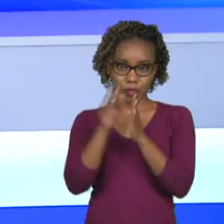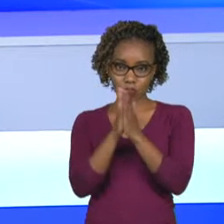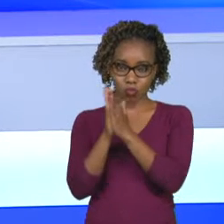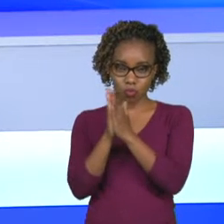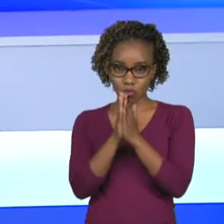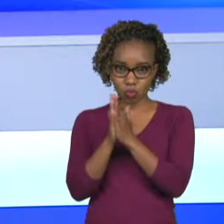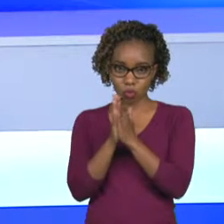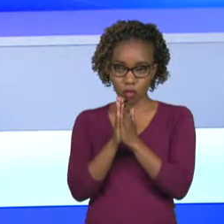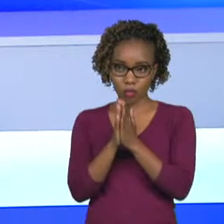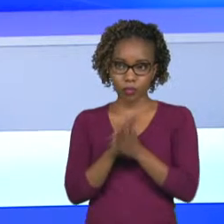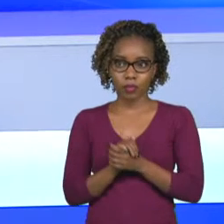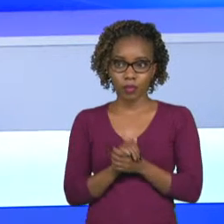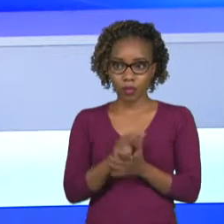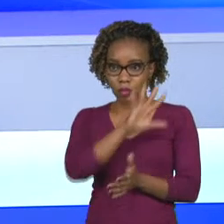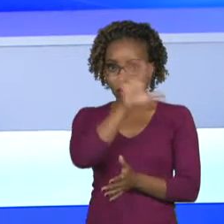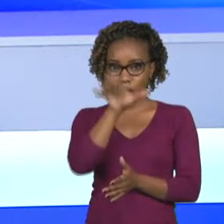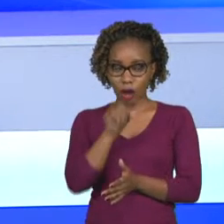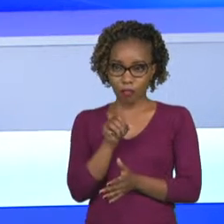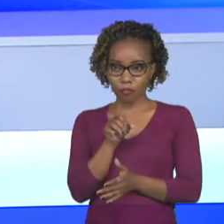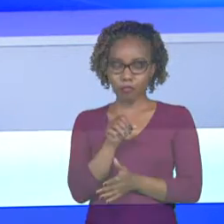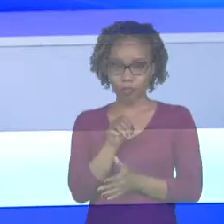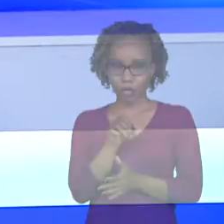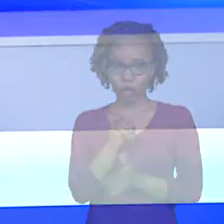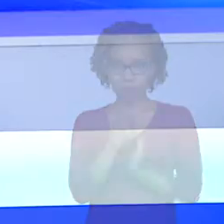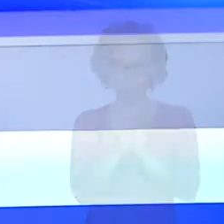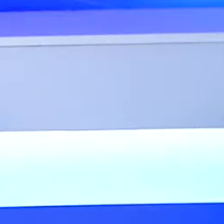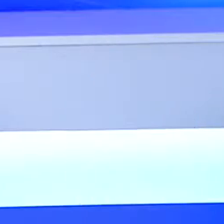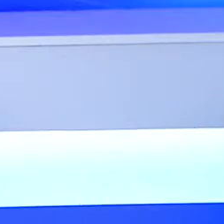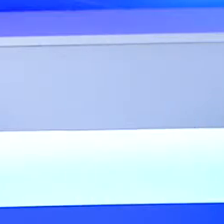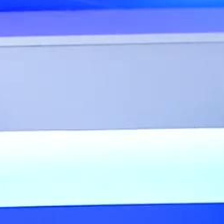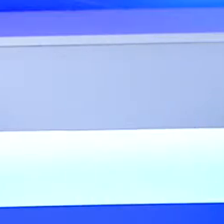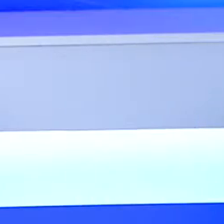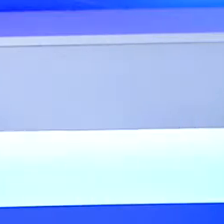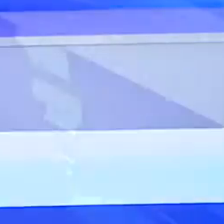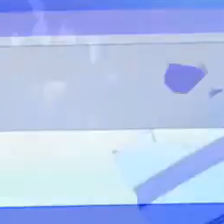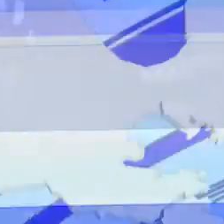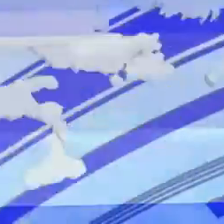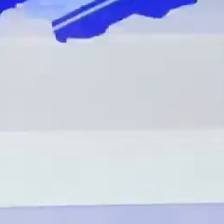stories, here's our Africa Weekly Roundup.